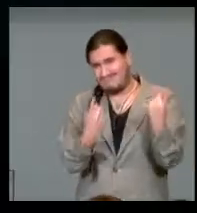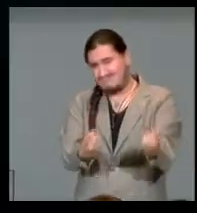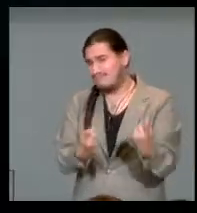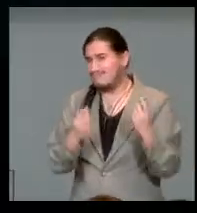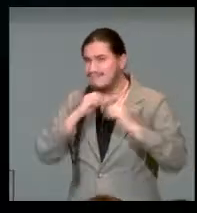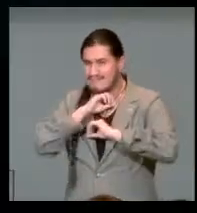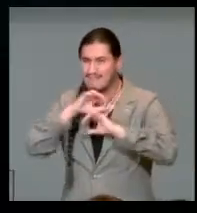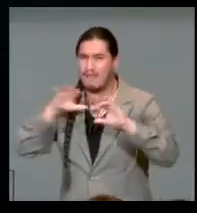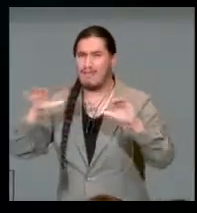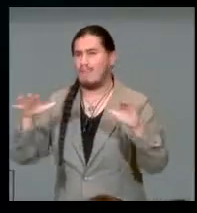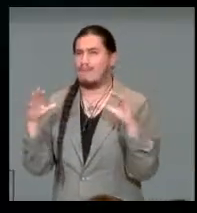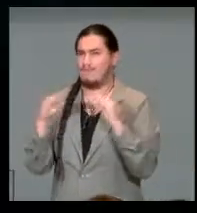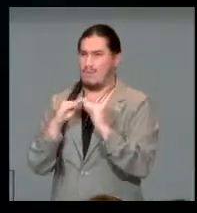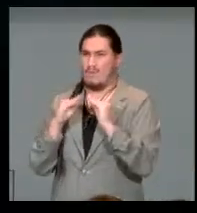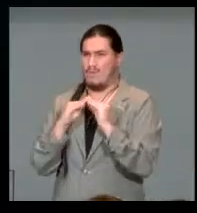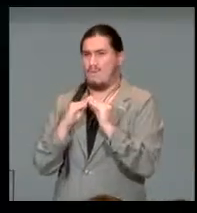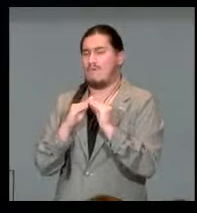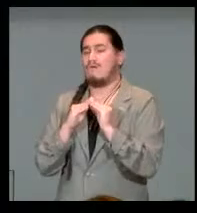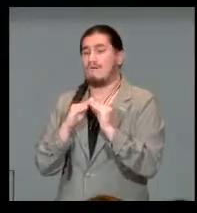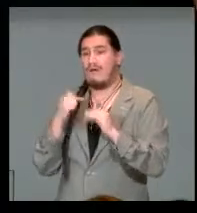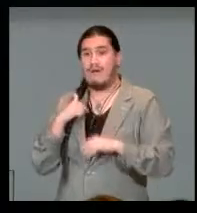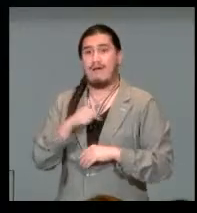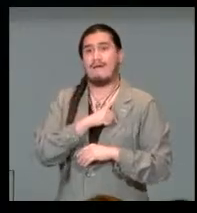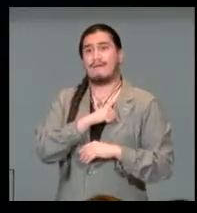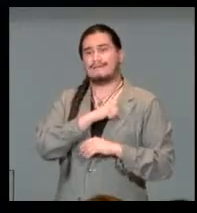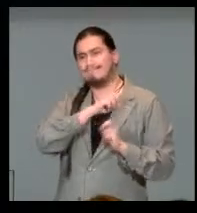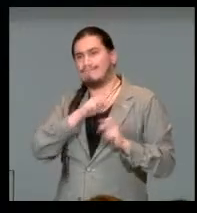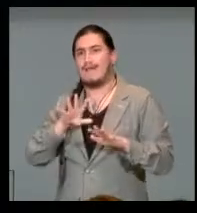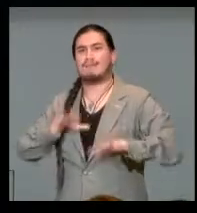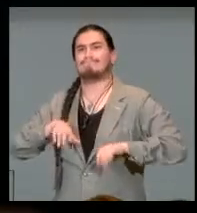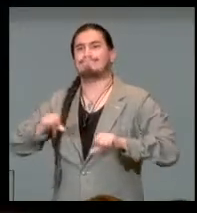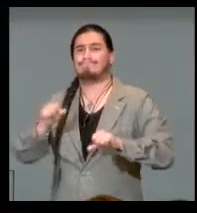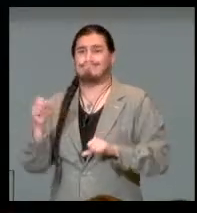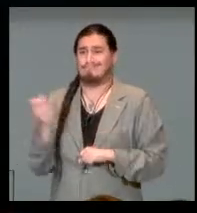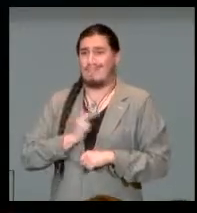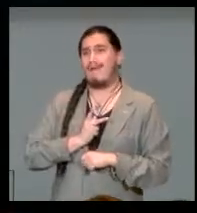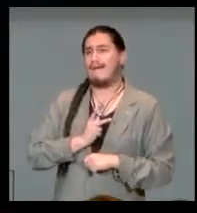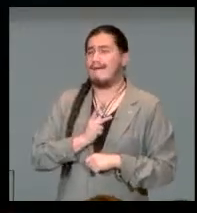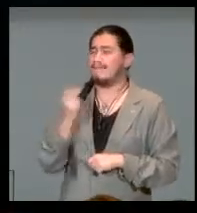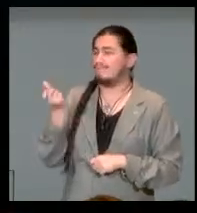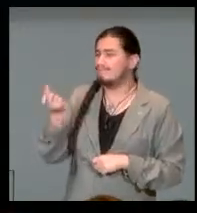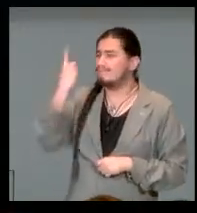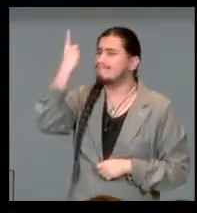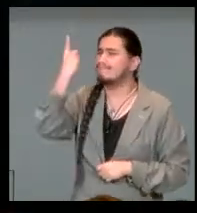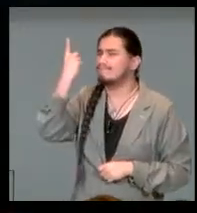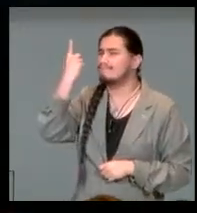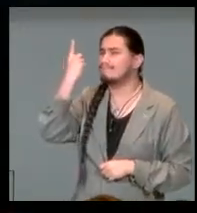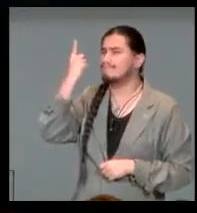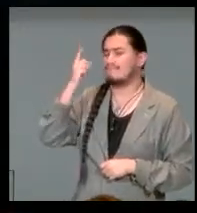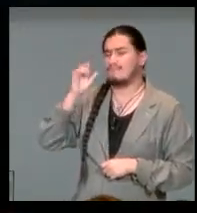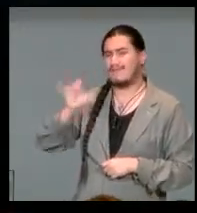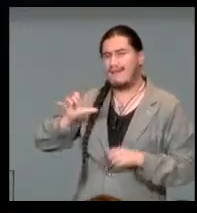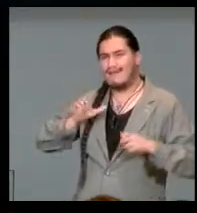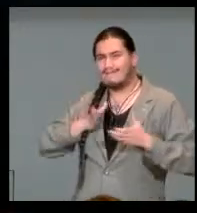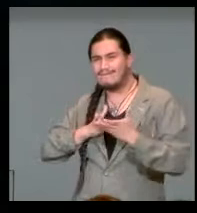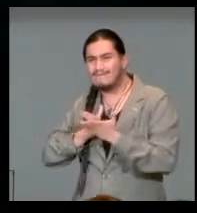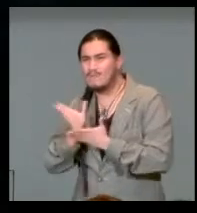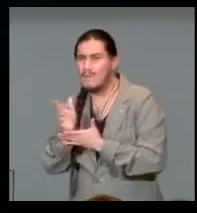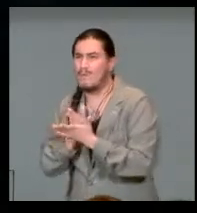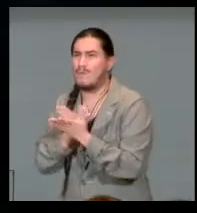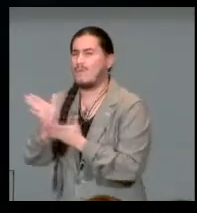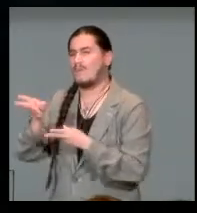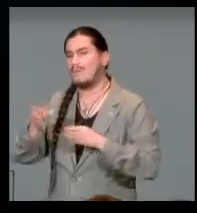There is nothing more than us reclaiming that and understanding that flow and that